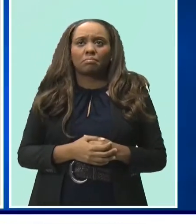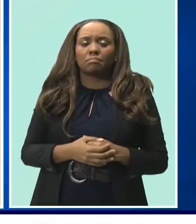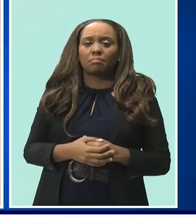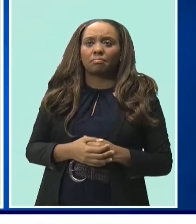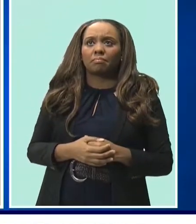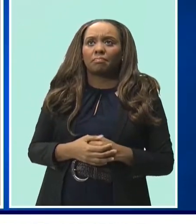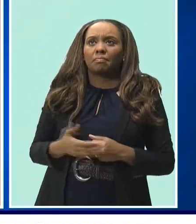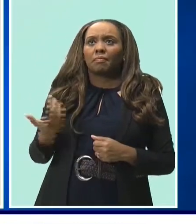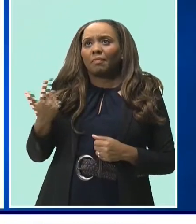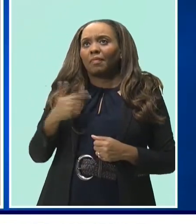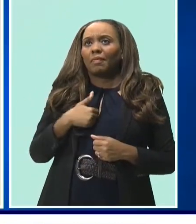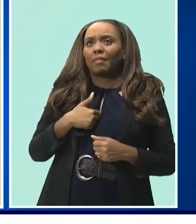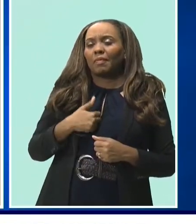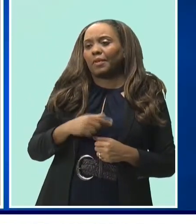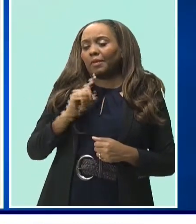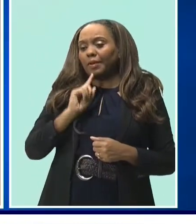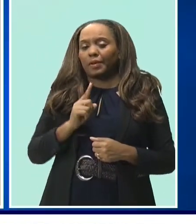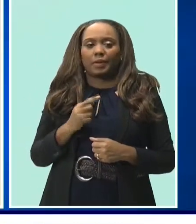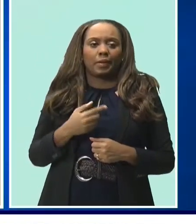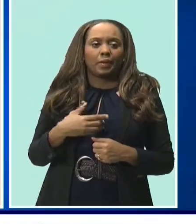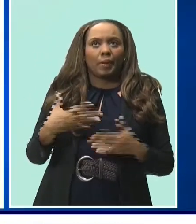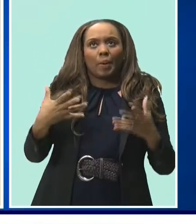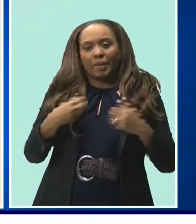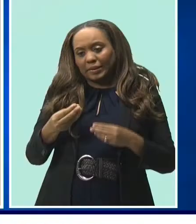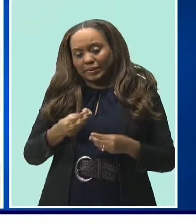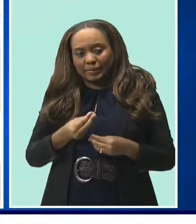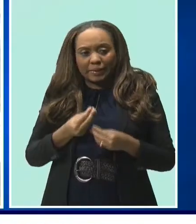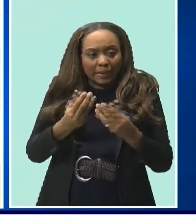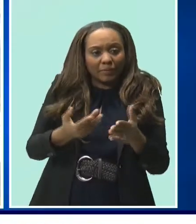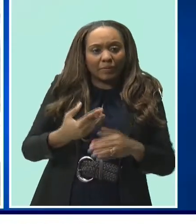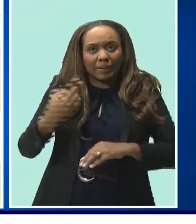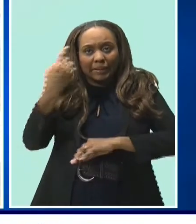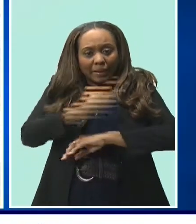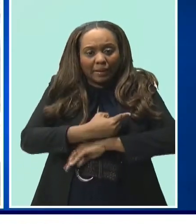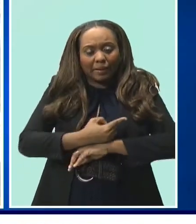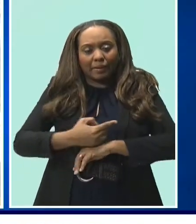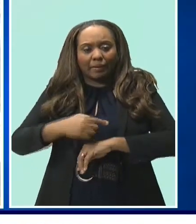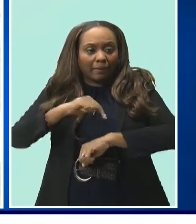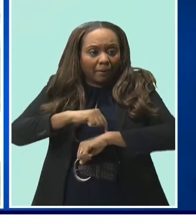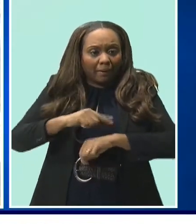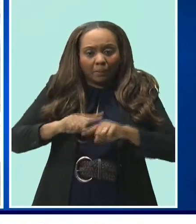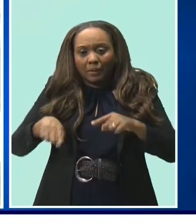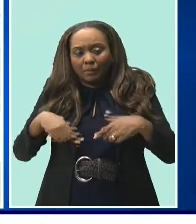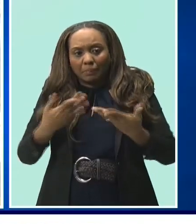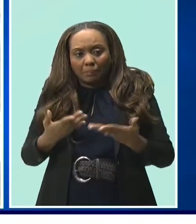Mr. Thorne, I wish I could give you a definitive date and time, but the